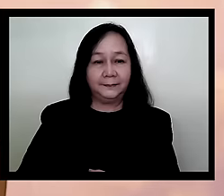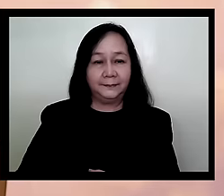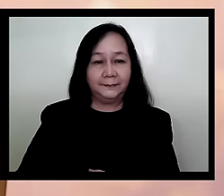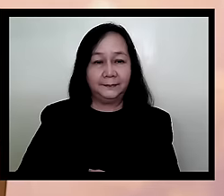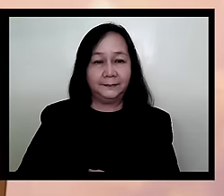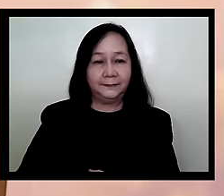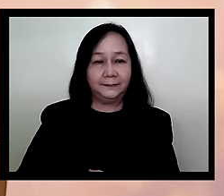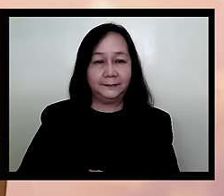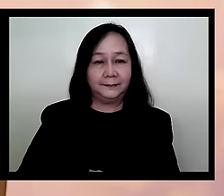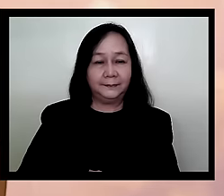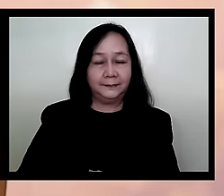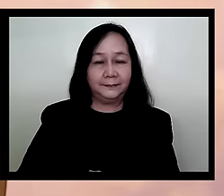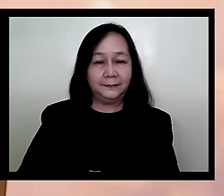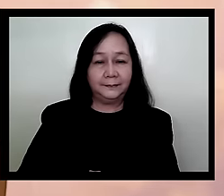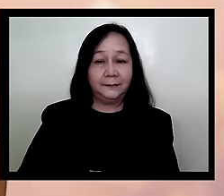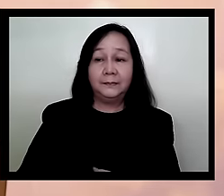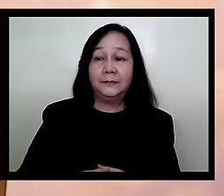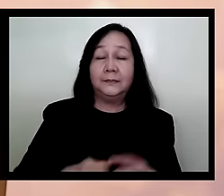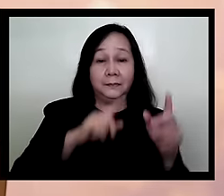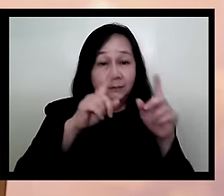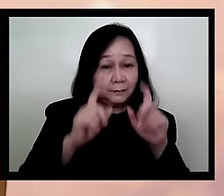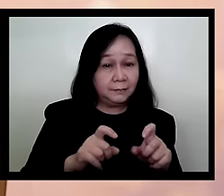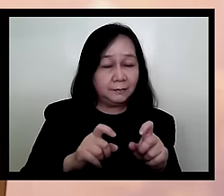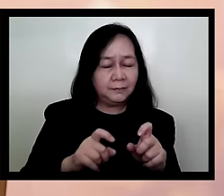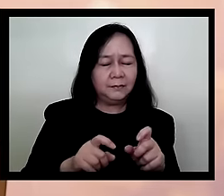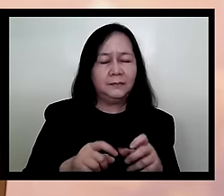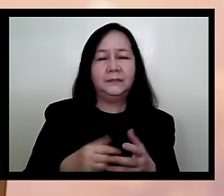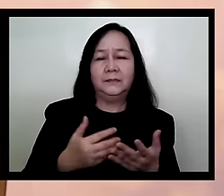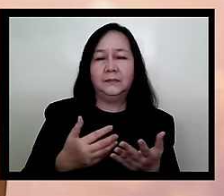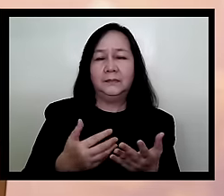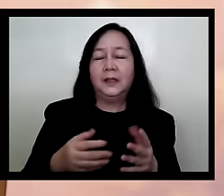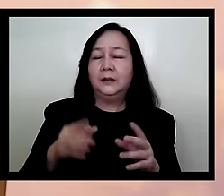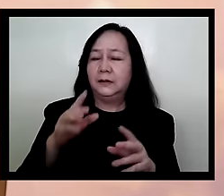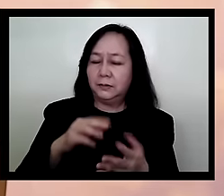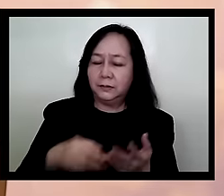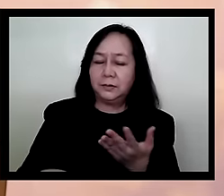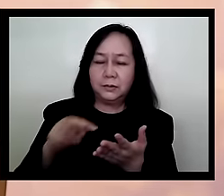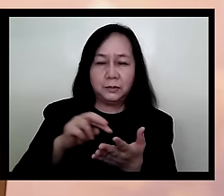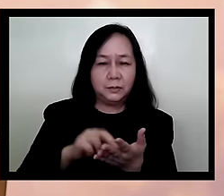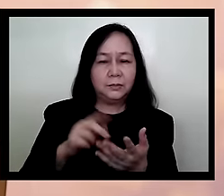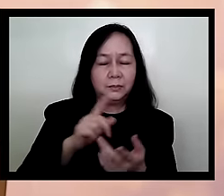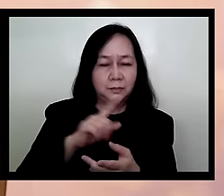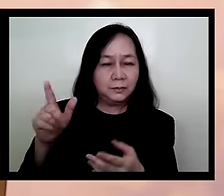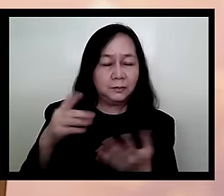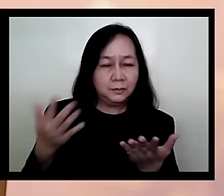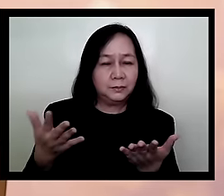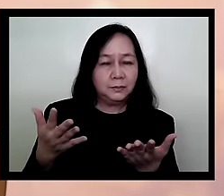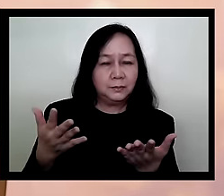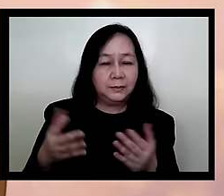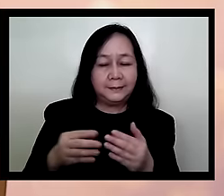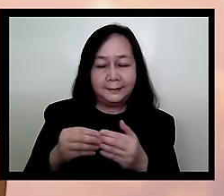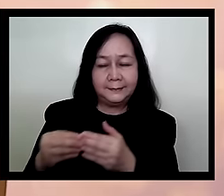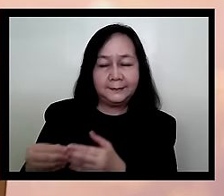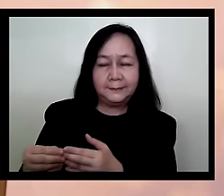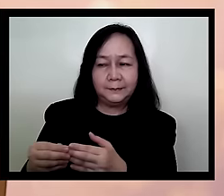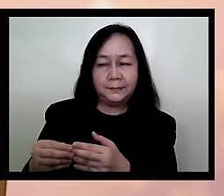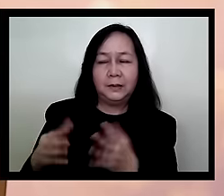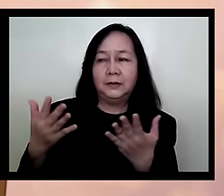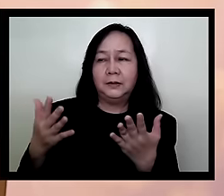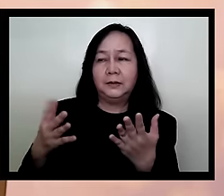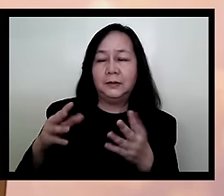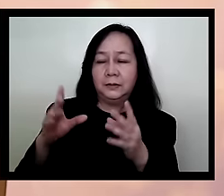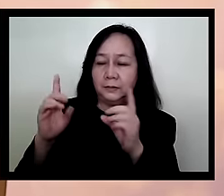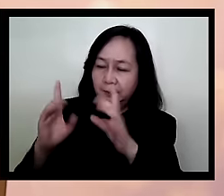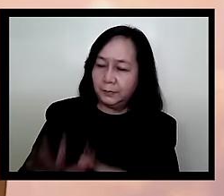them by asking them such questions the Risen Lord was leading his disciples to reflect what is